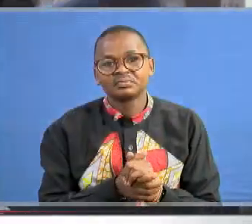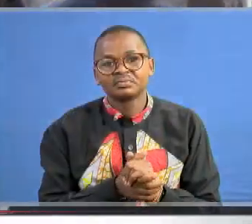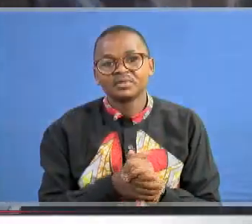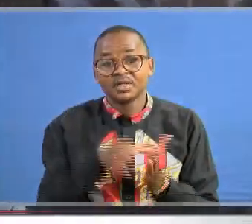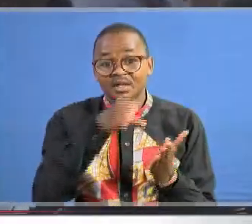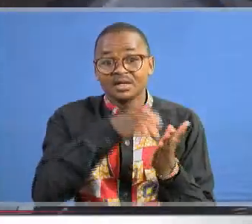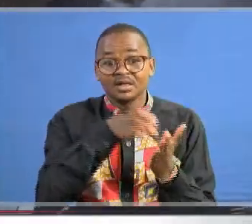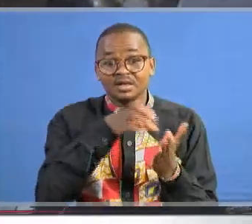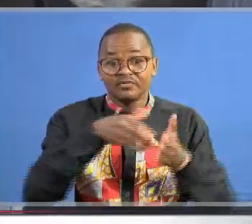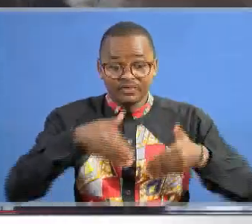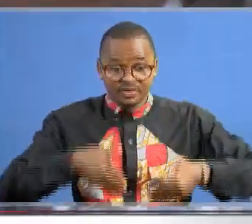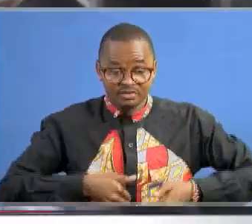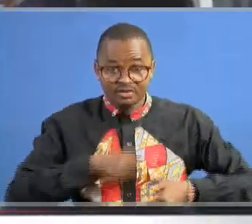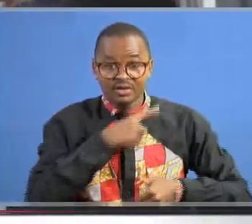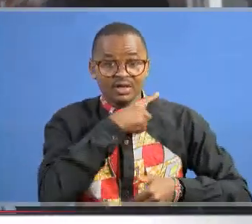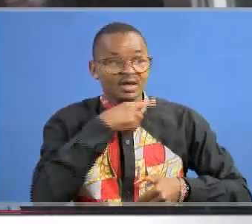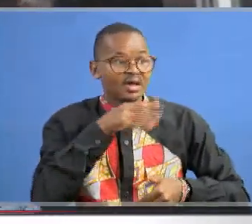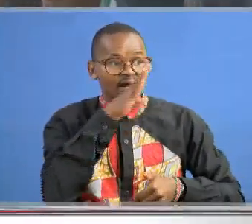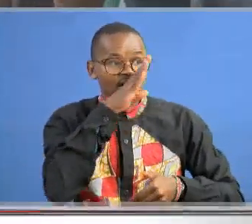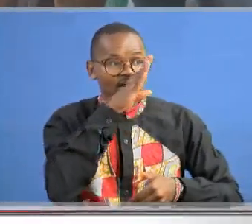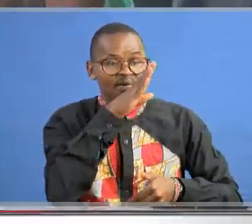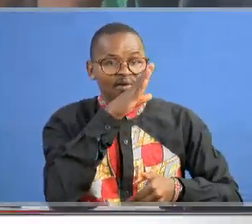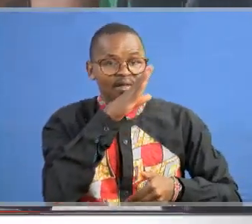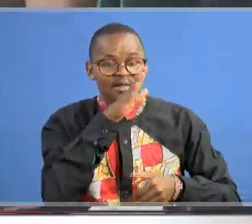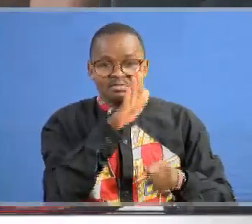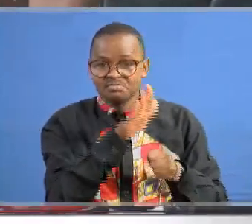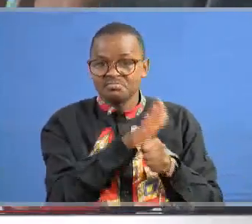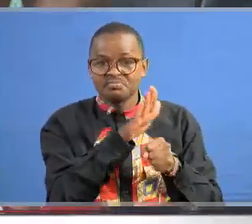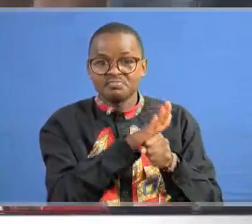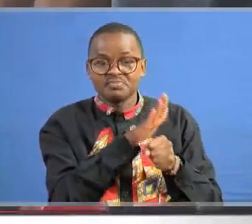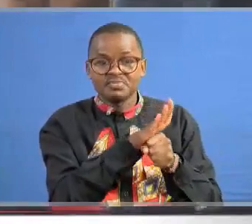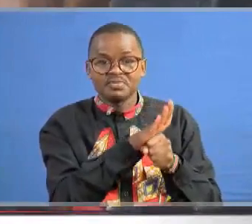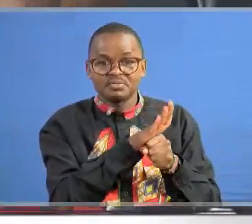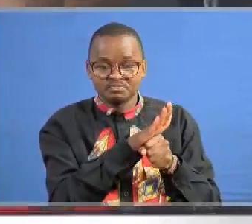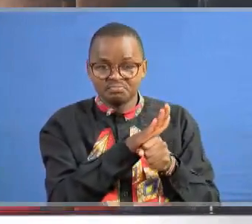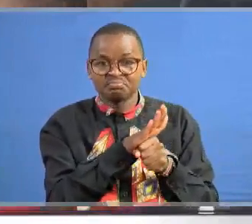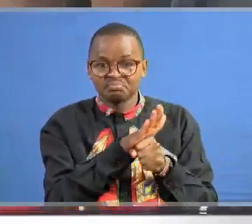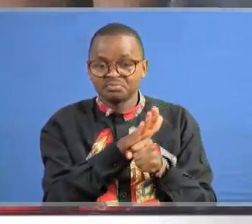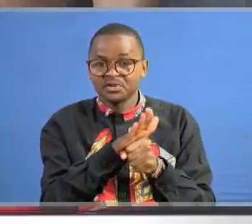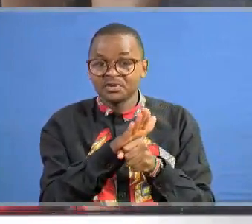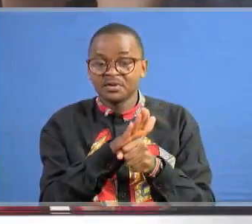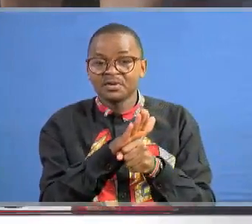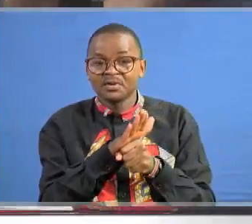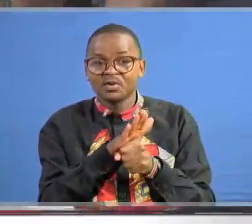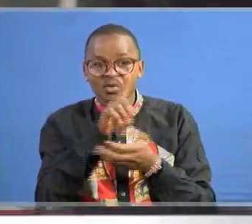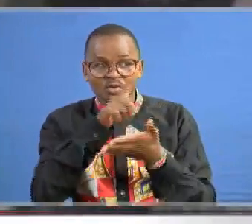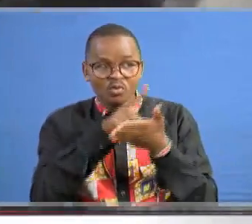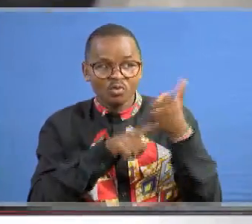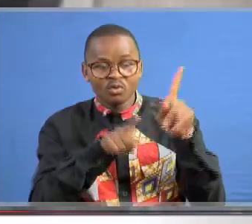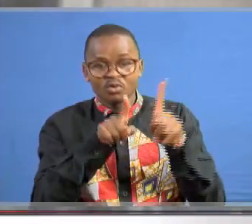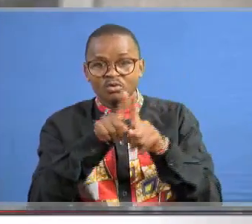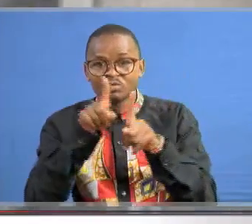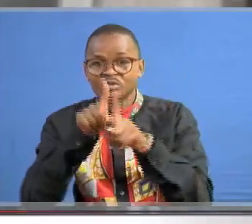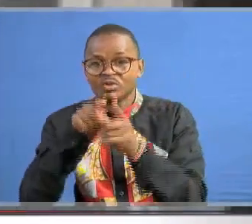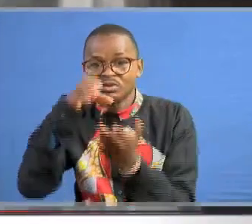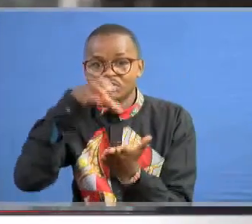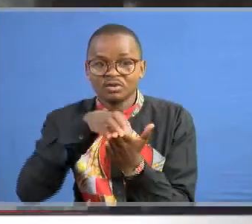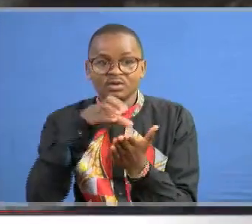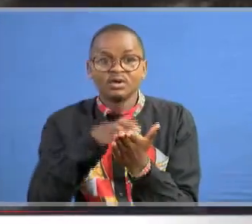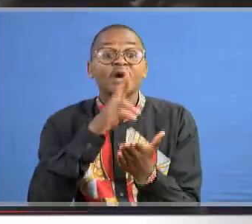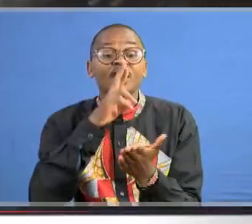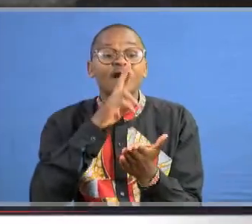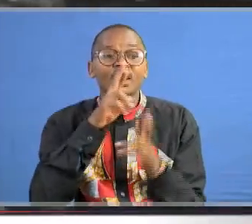Cases of youth suicide have been on the rise. It should be noted that not all suicide cases are